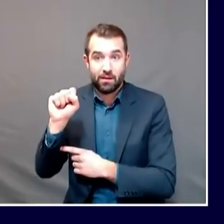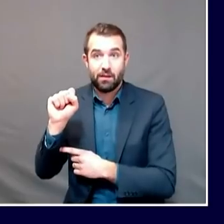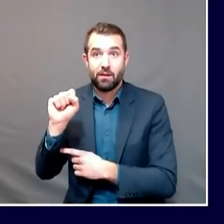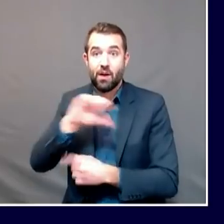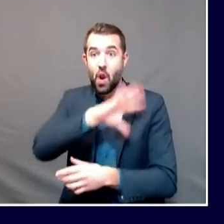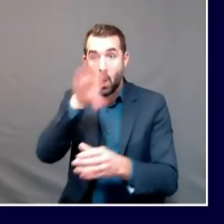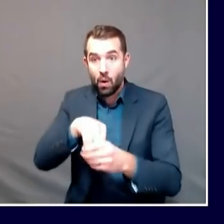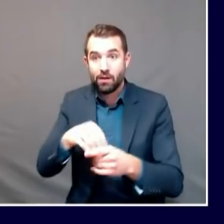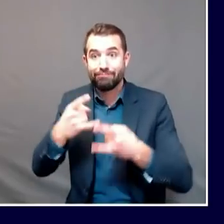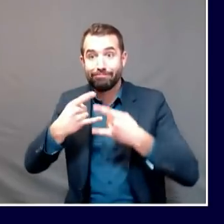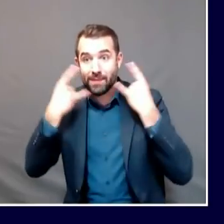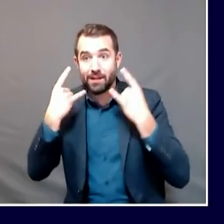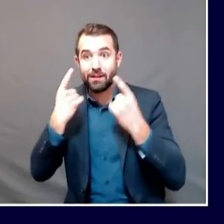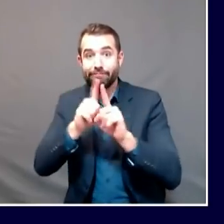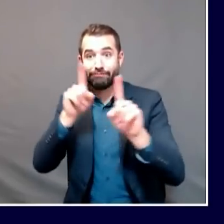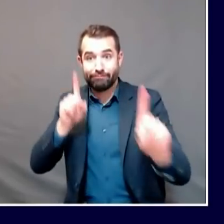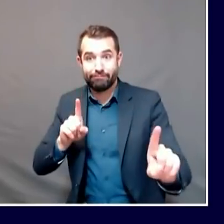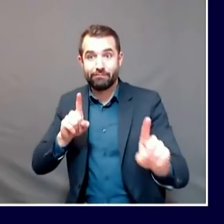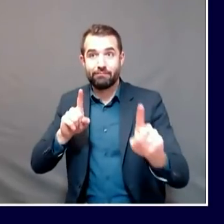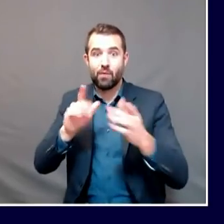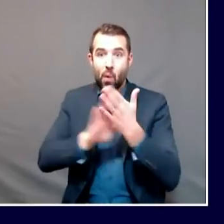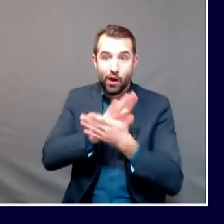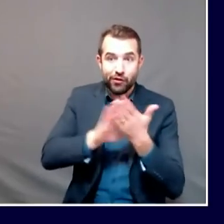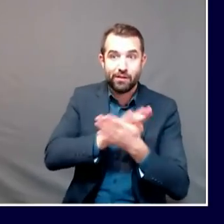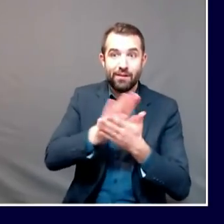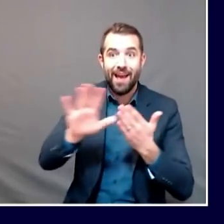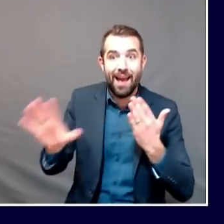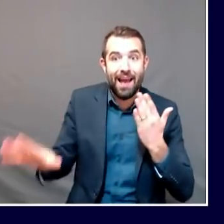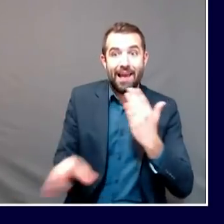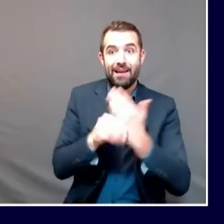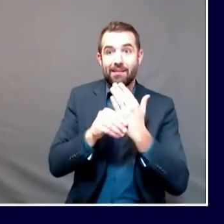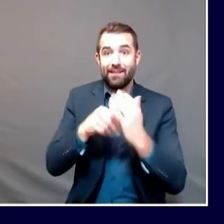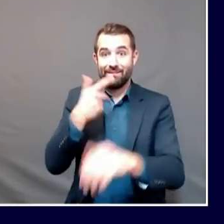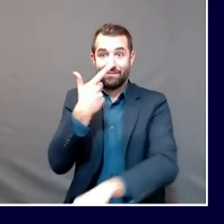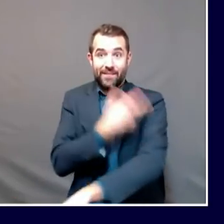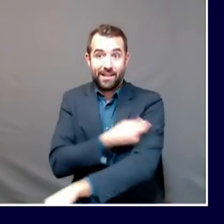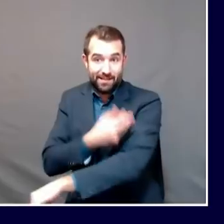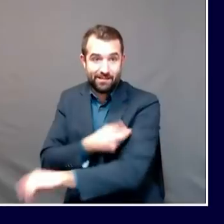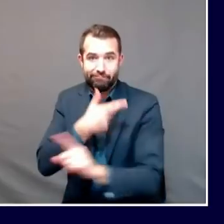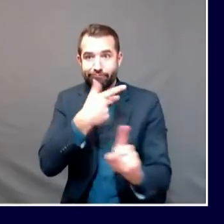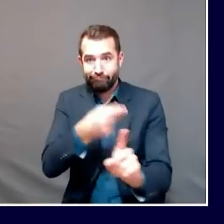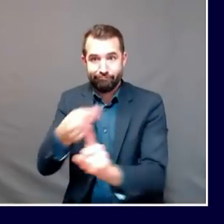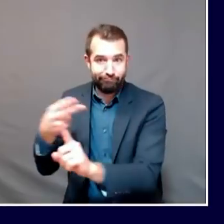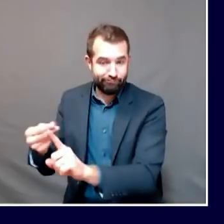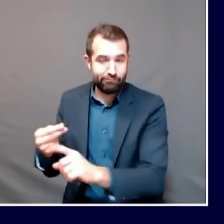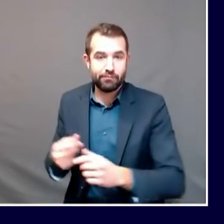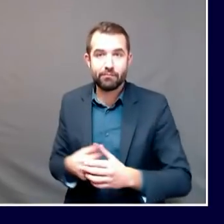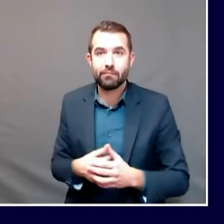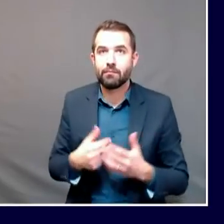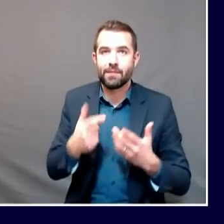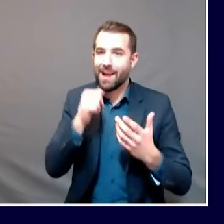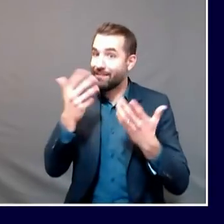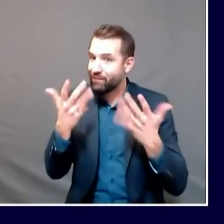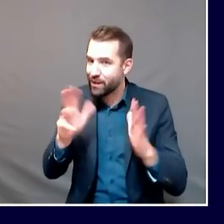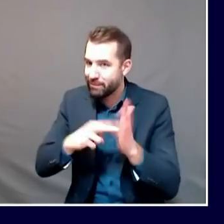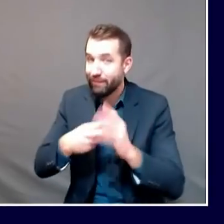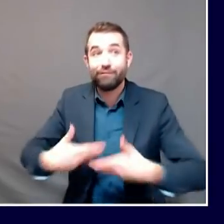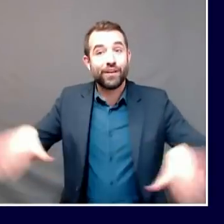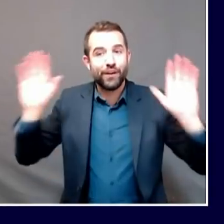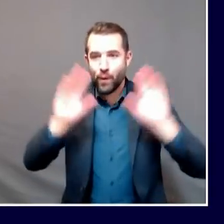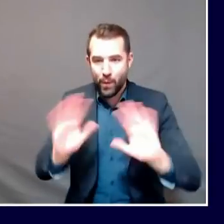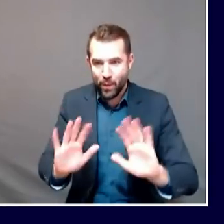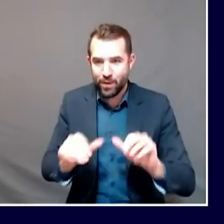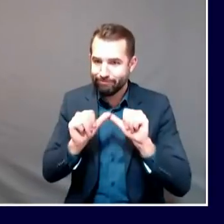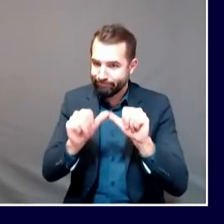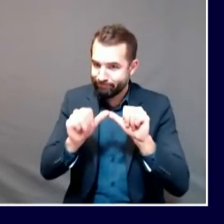And so what's the time frame, do you think, on that then? All of 2020? It all depends on how much vaccine is produced and how much we are able to get